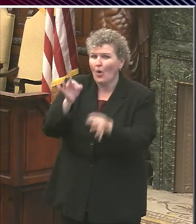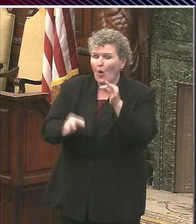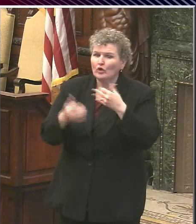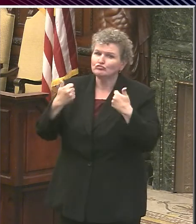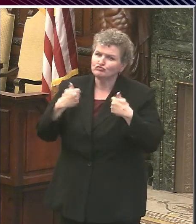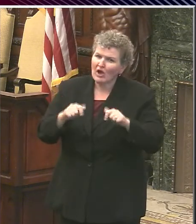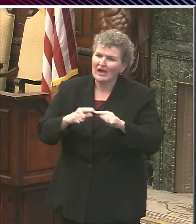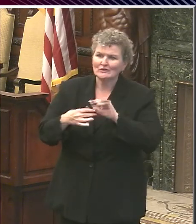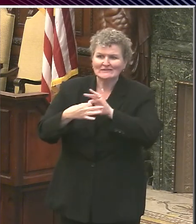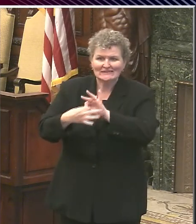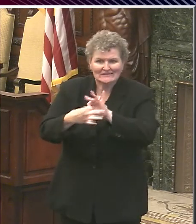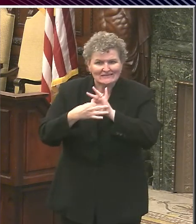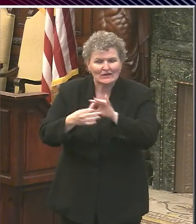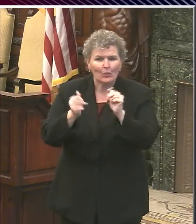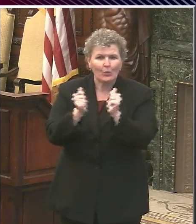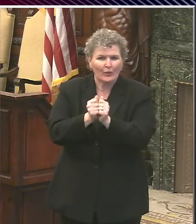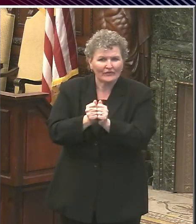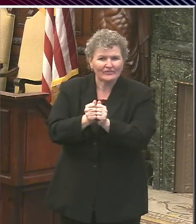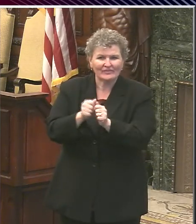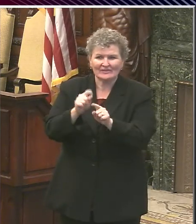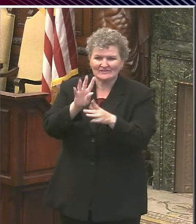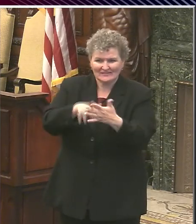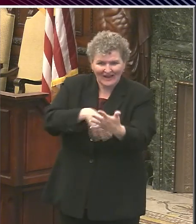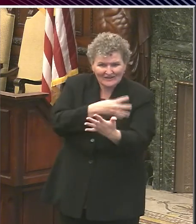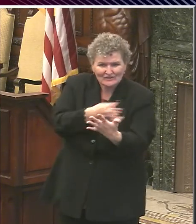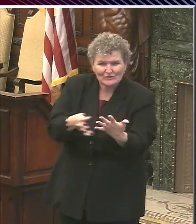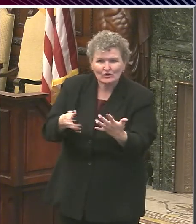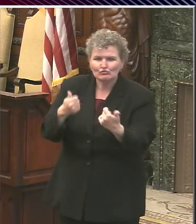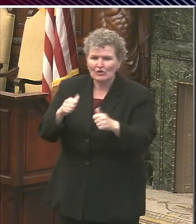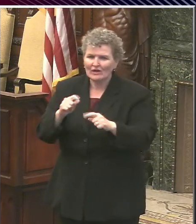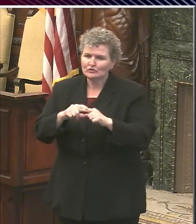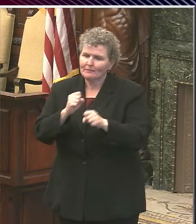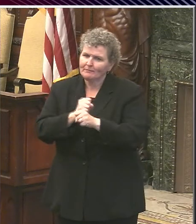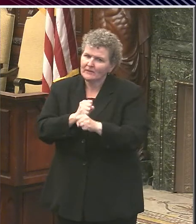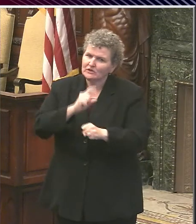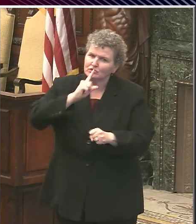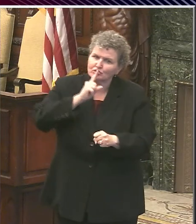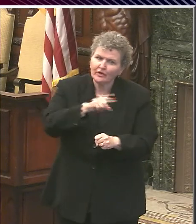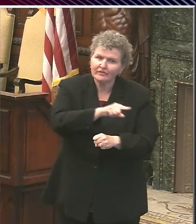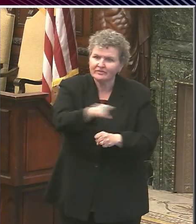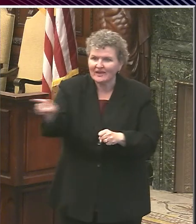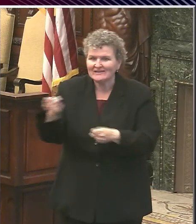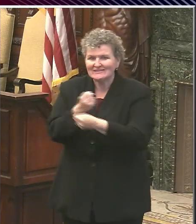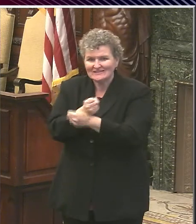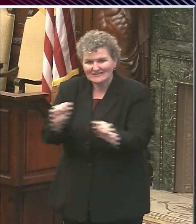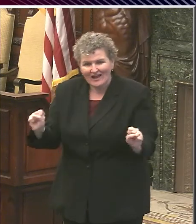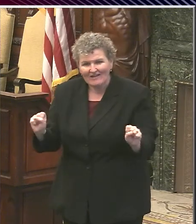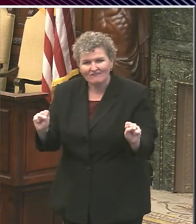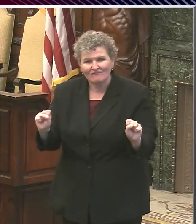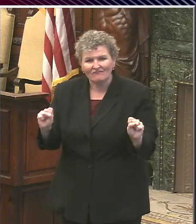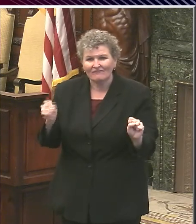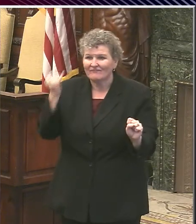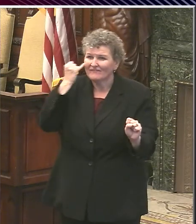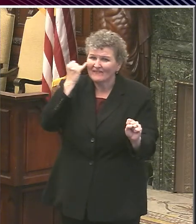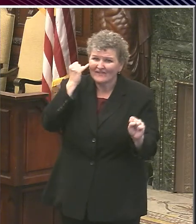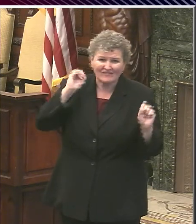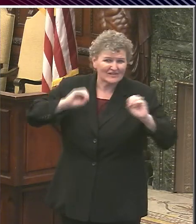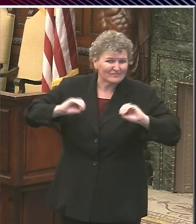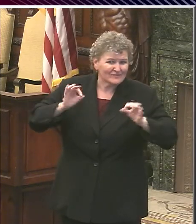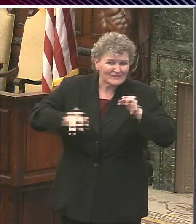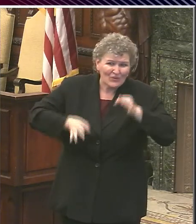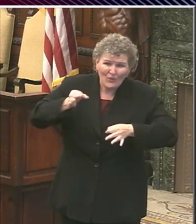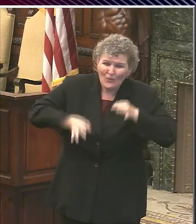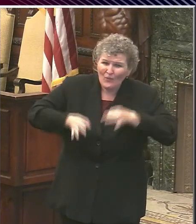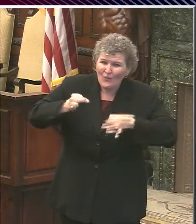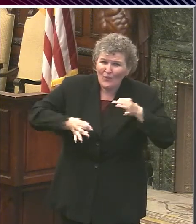are scheduling cases in a manner to help ensure that everybody is safe if there is a court hearing. So they are much more spread out